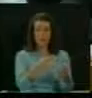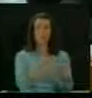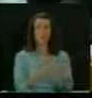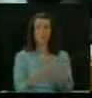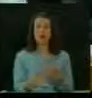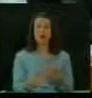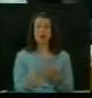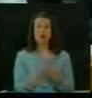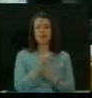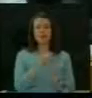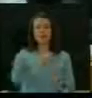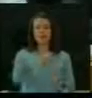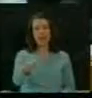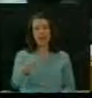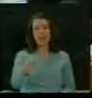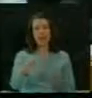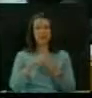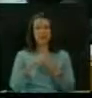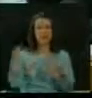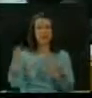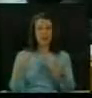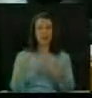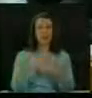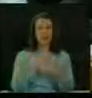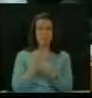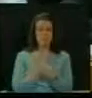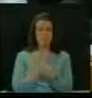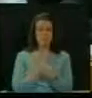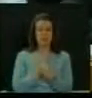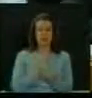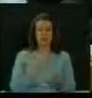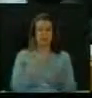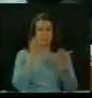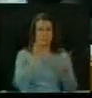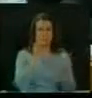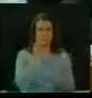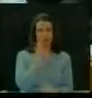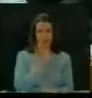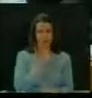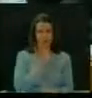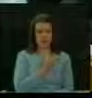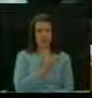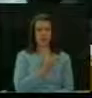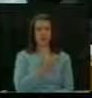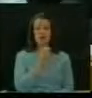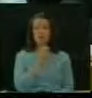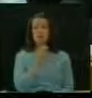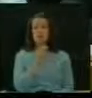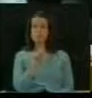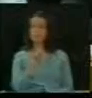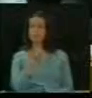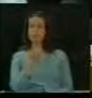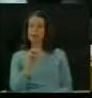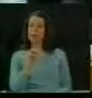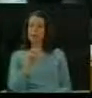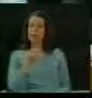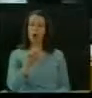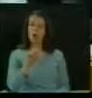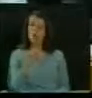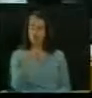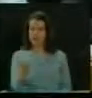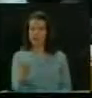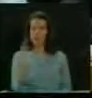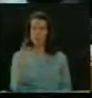asking these people to do is to come and make a recommendation to us. Ms. Kim Waller is here, who is a member of the